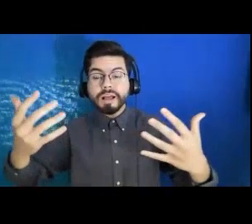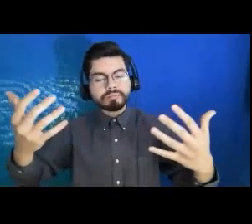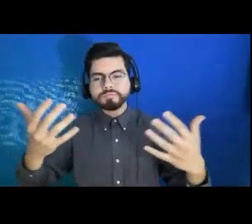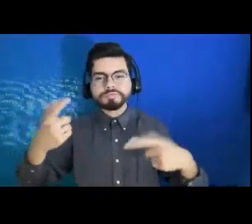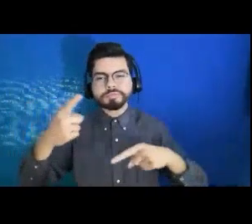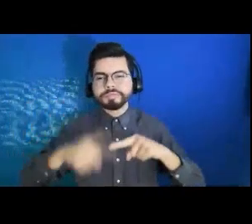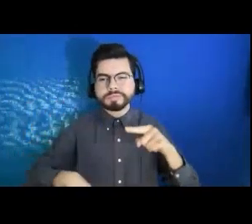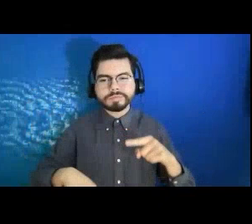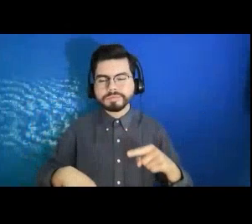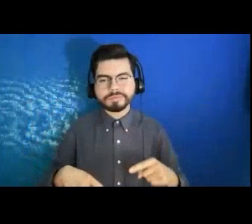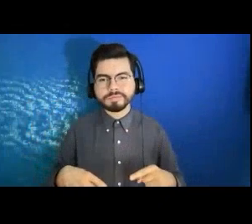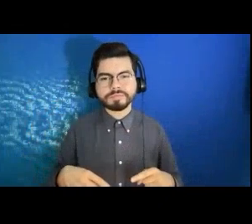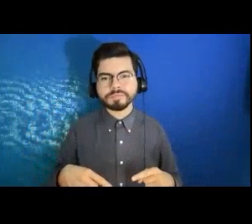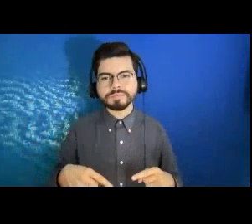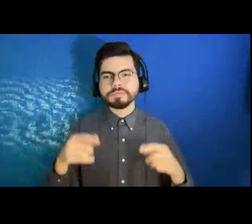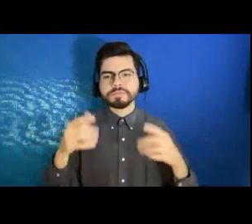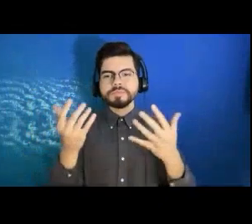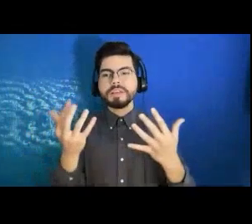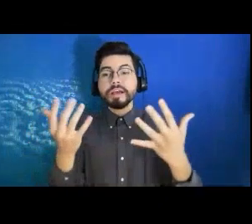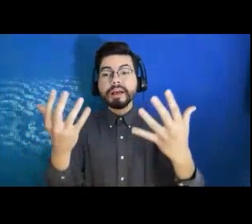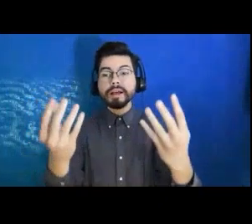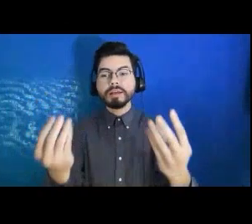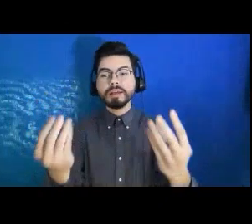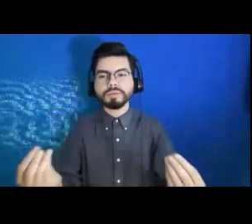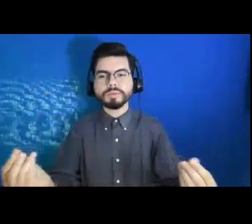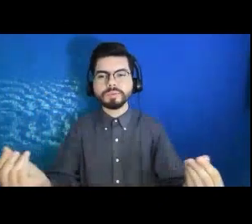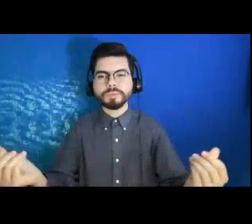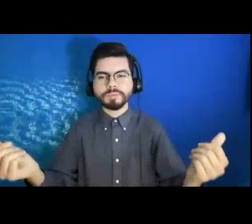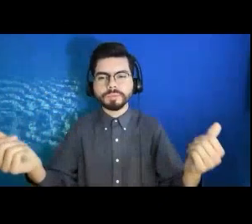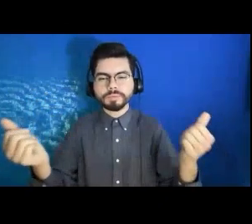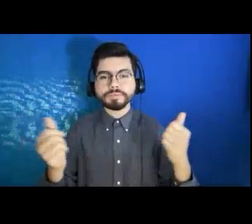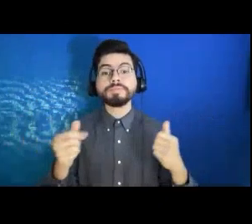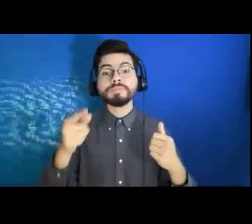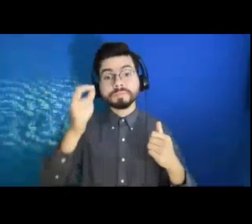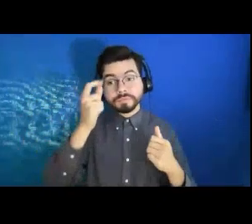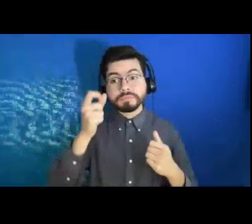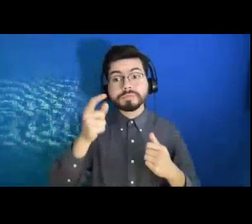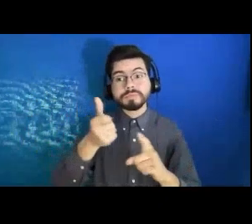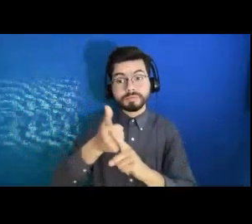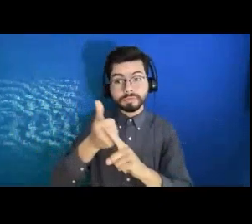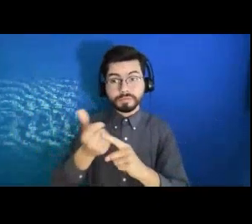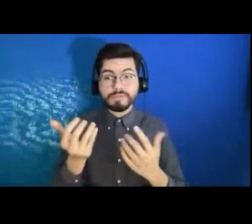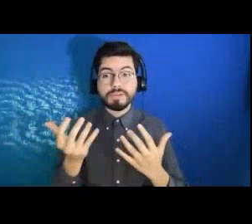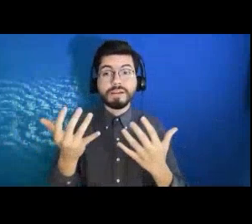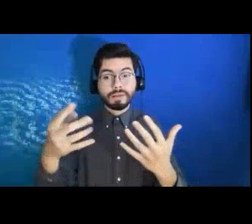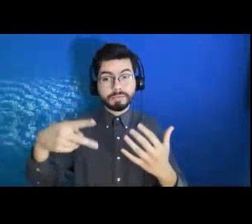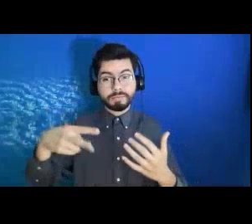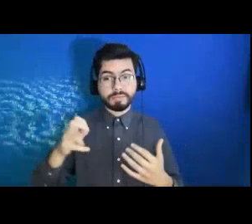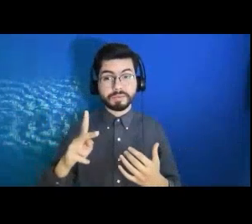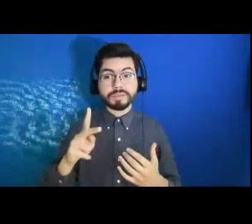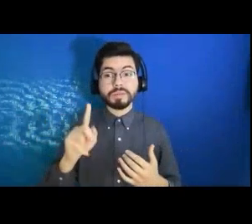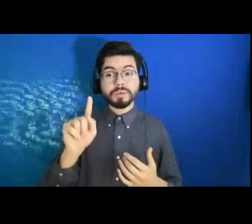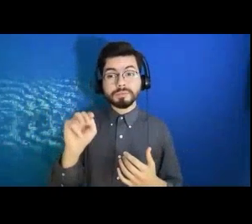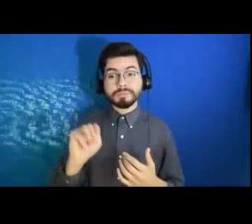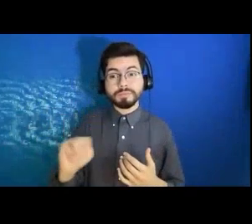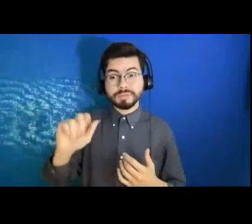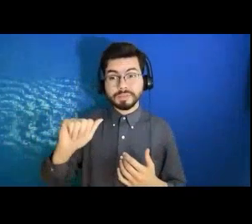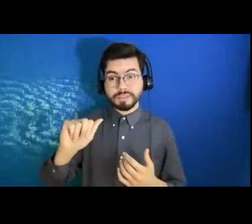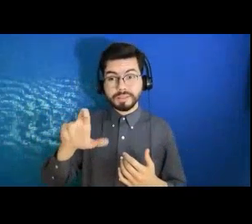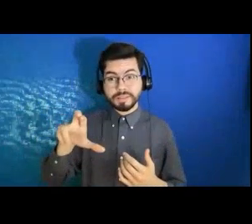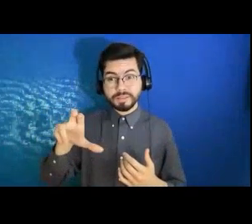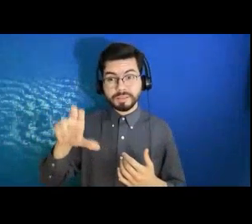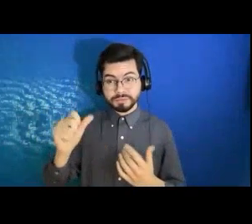But as you can see, this is a fire park. I mentioned the million acres of fire we've had just in the past